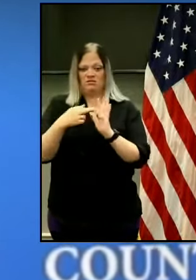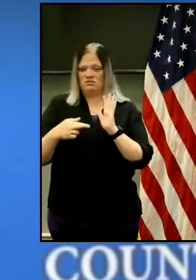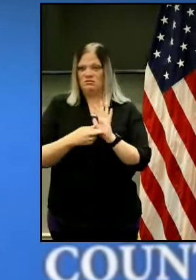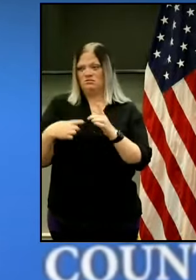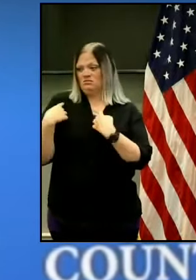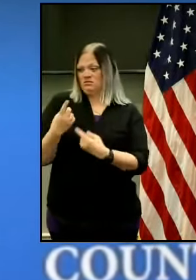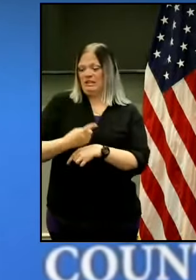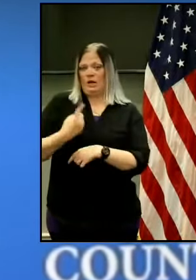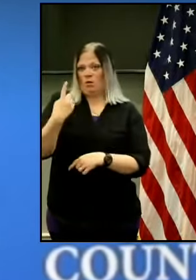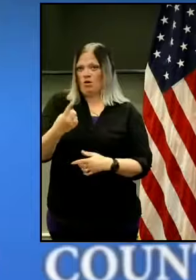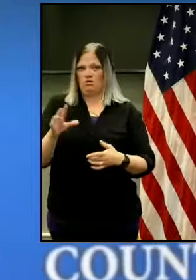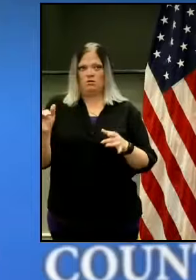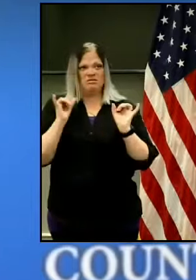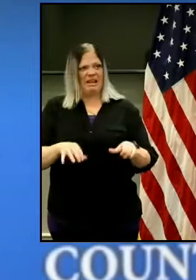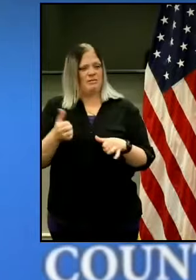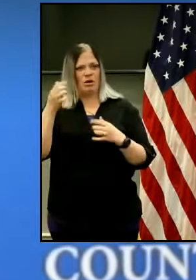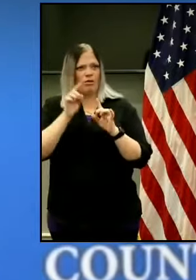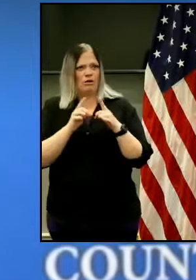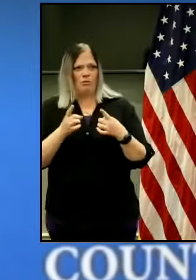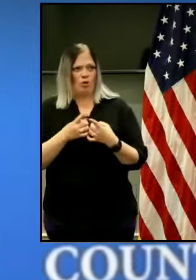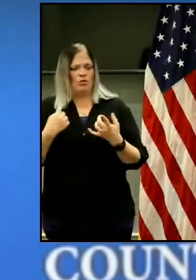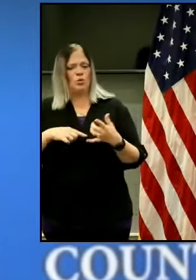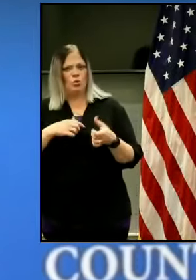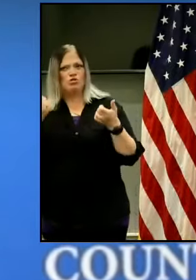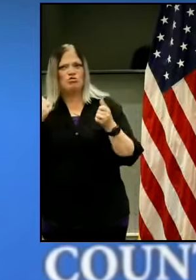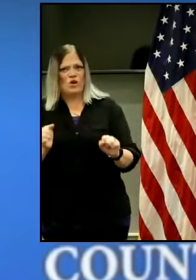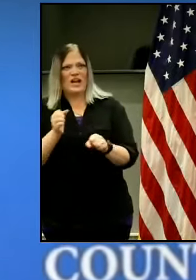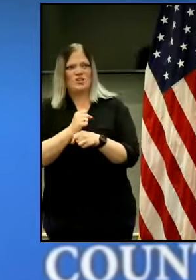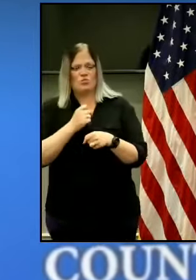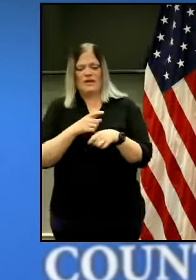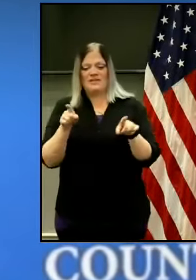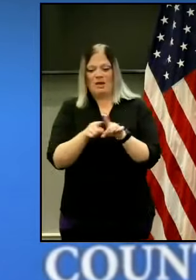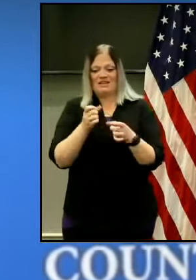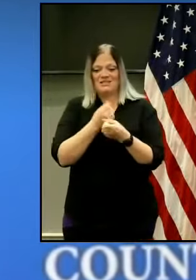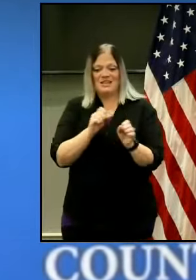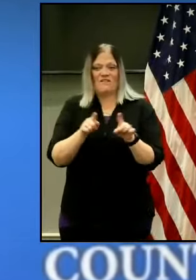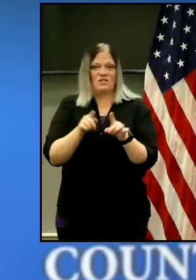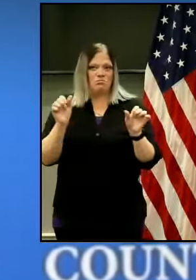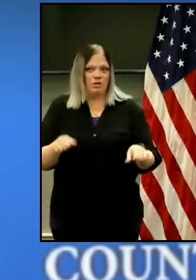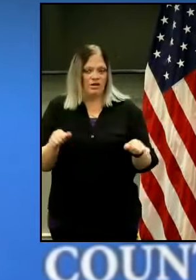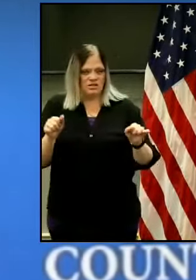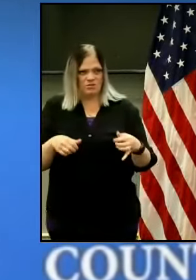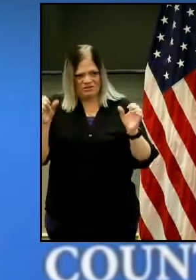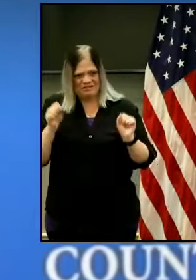Same thing in other departments. We're trying to make them as safe as possible.